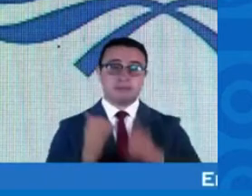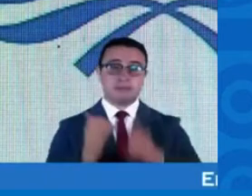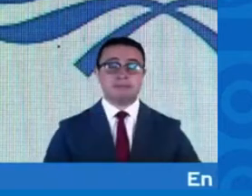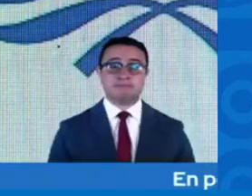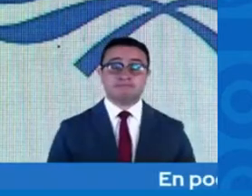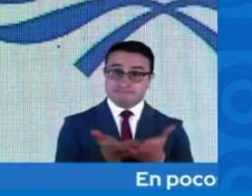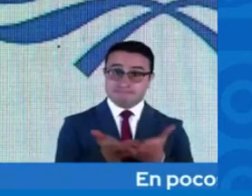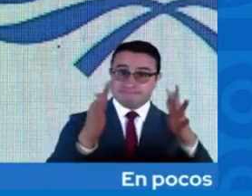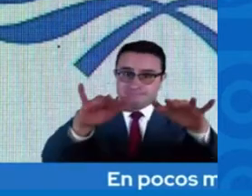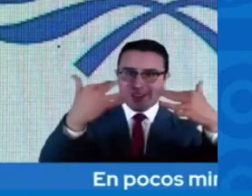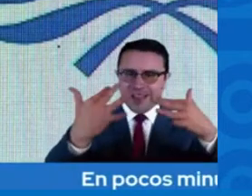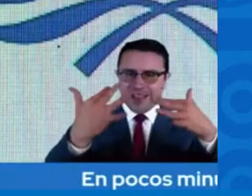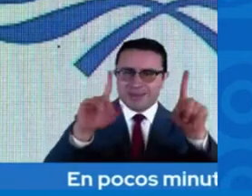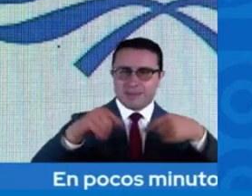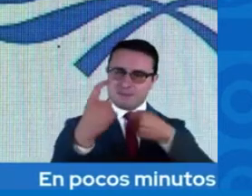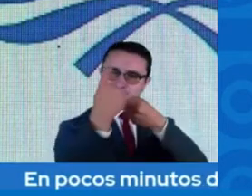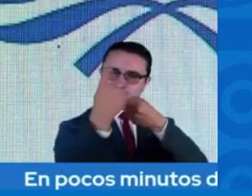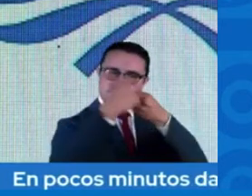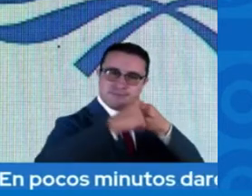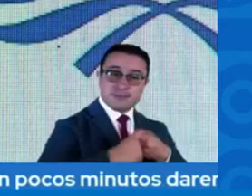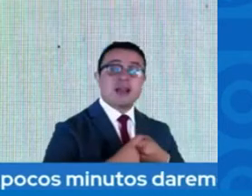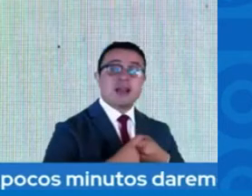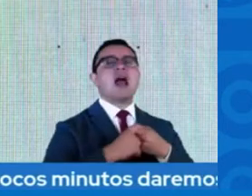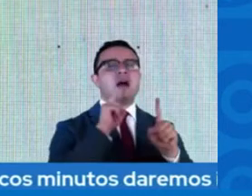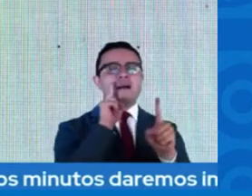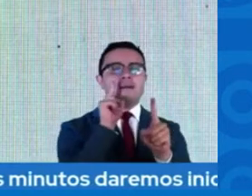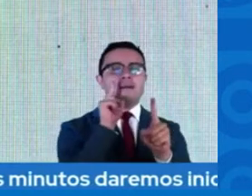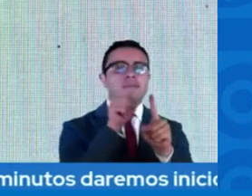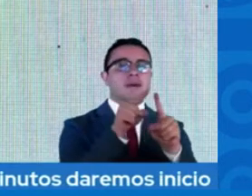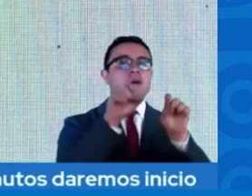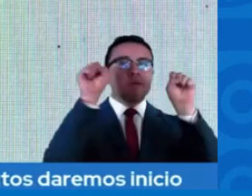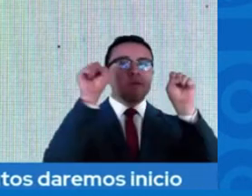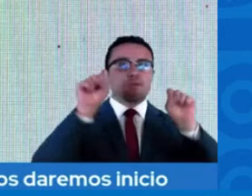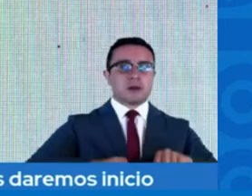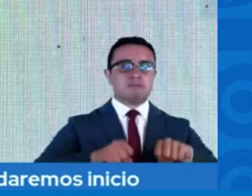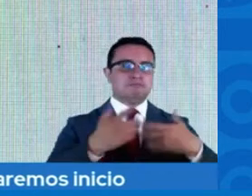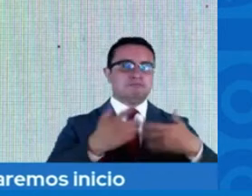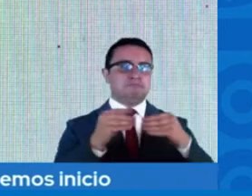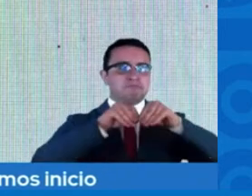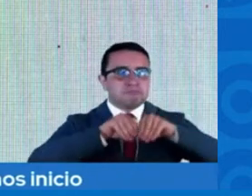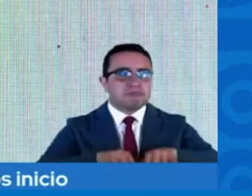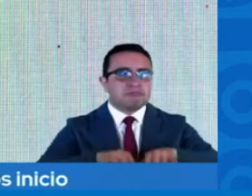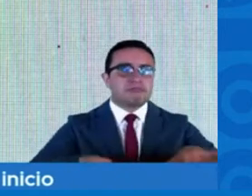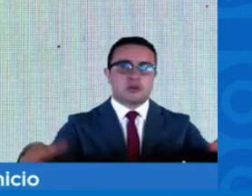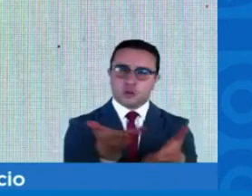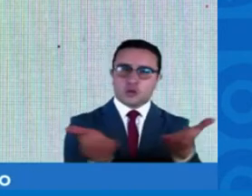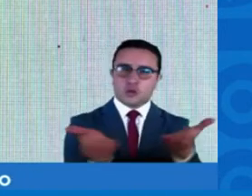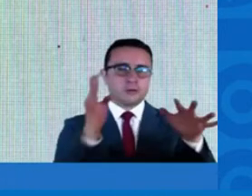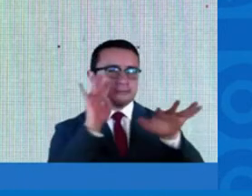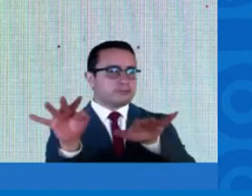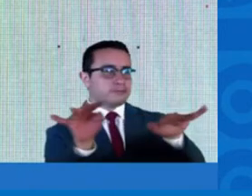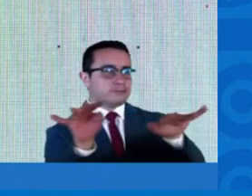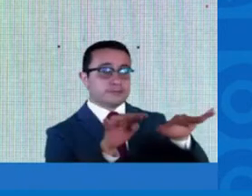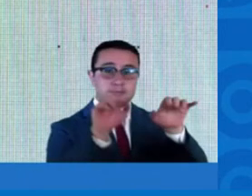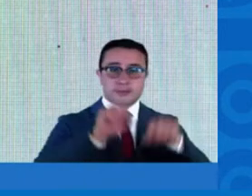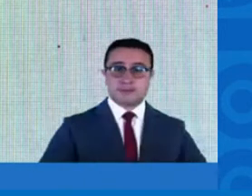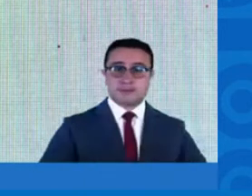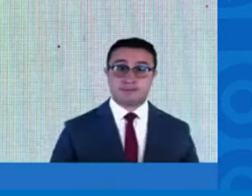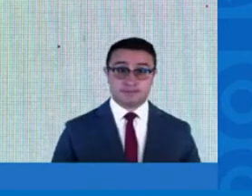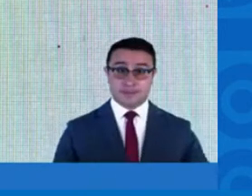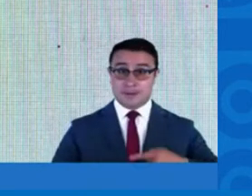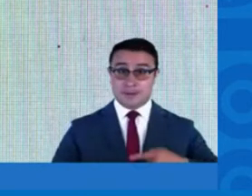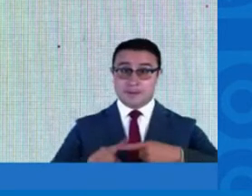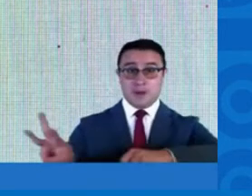not miss anything, but I also invite you to follow us in the following days through any of the other channels that will